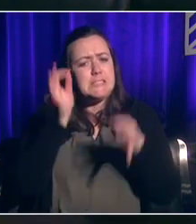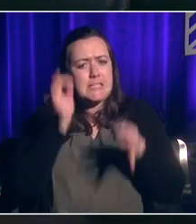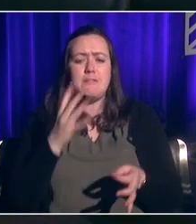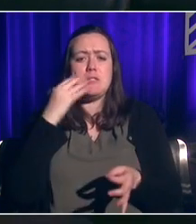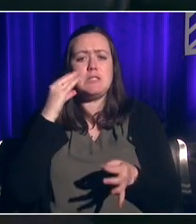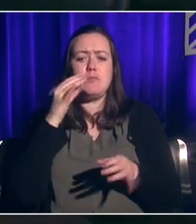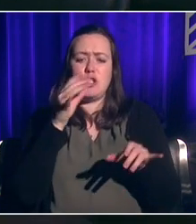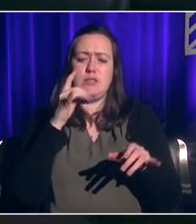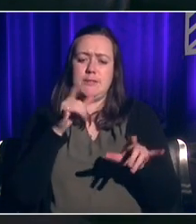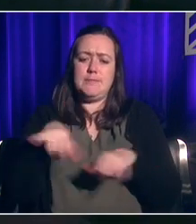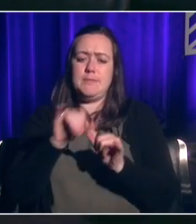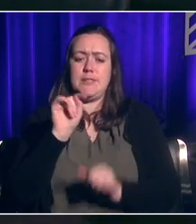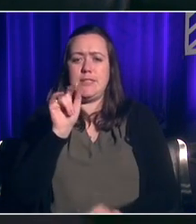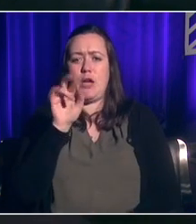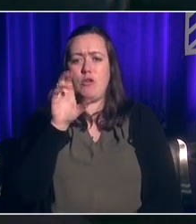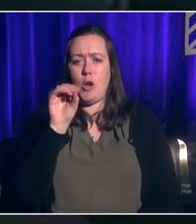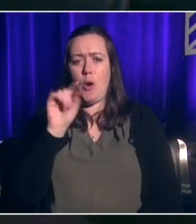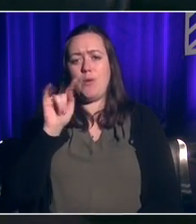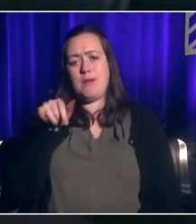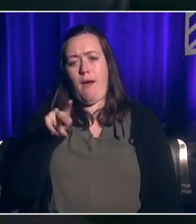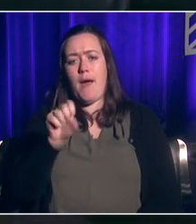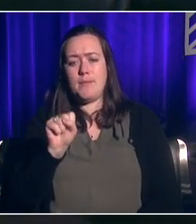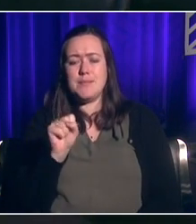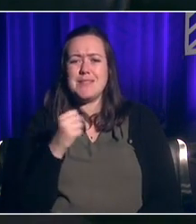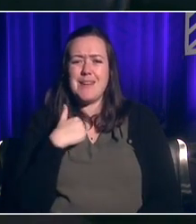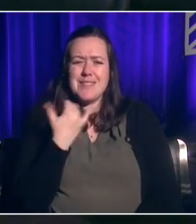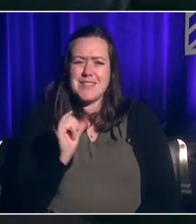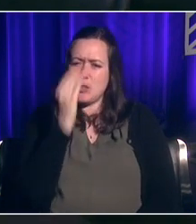I knew that America was a land of opportunity